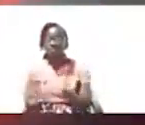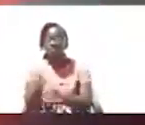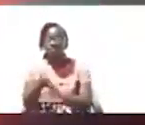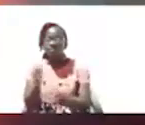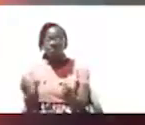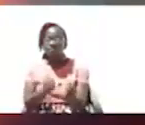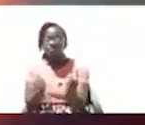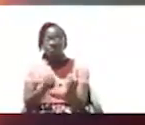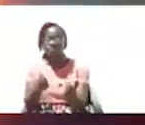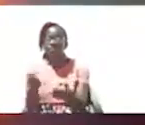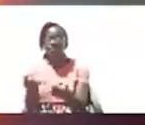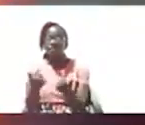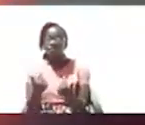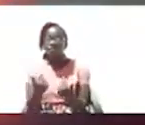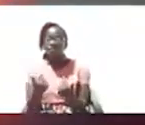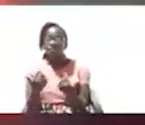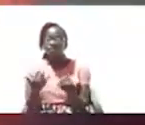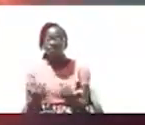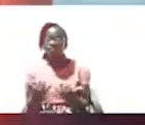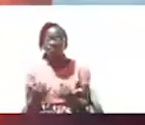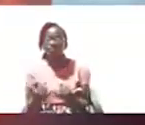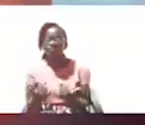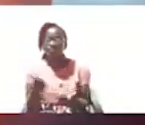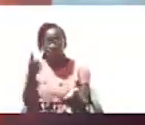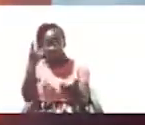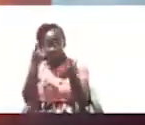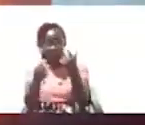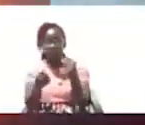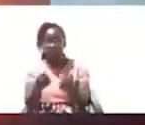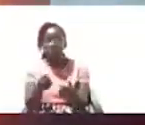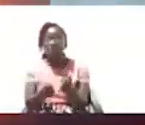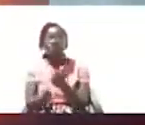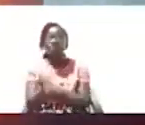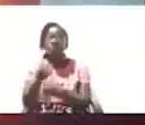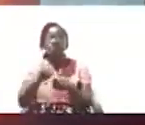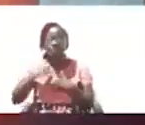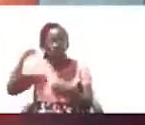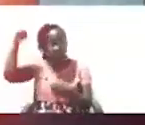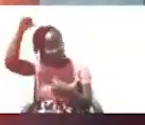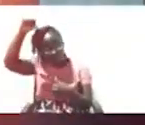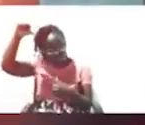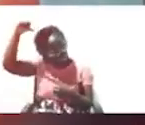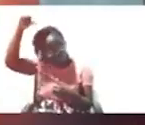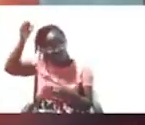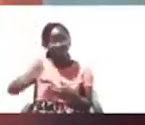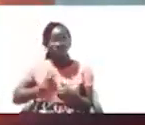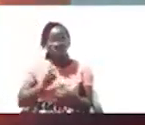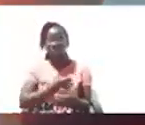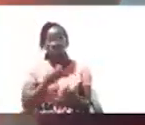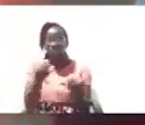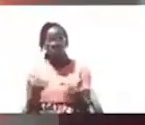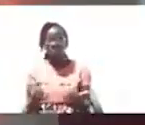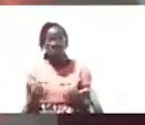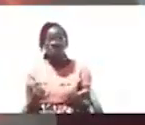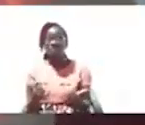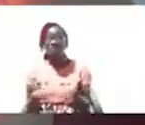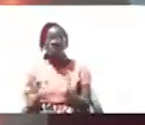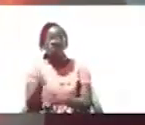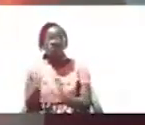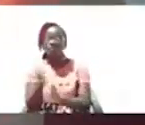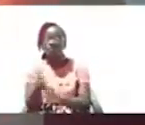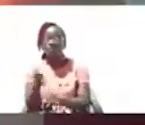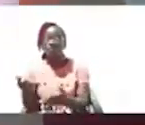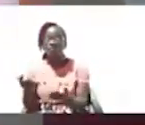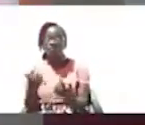over here. Now, for he has anointed us. Why the Jesus is who is coming to Jesus? Yes, Jesus